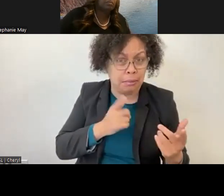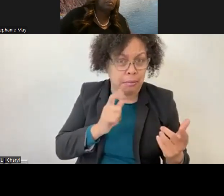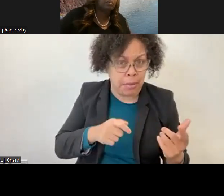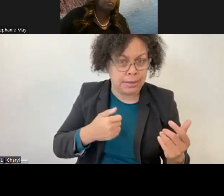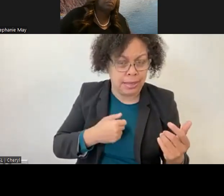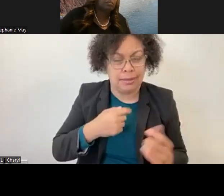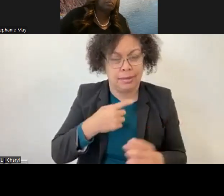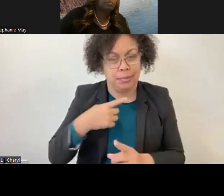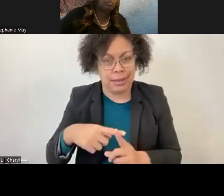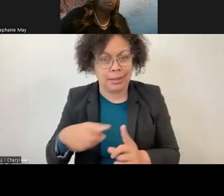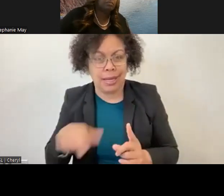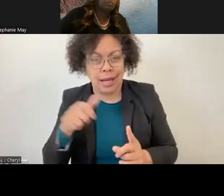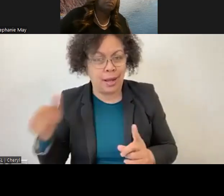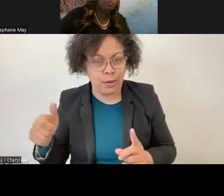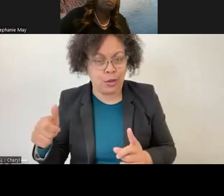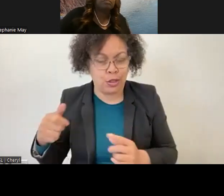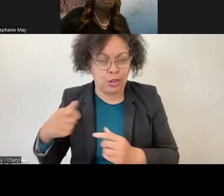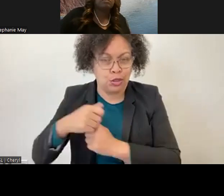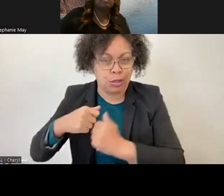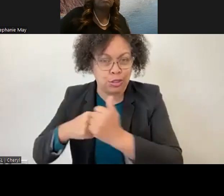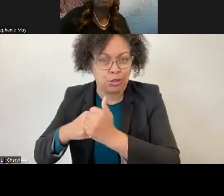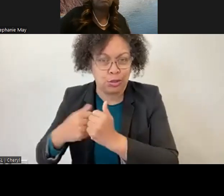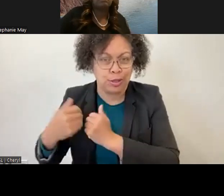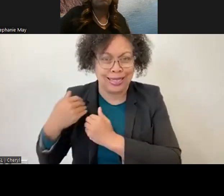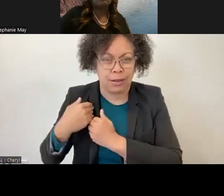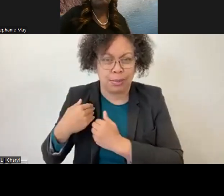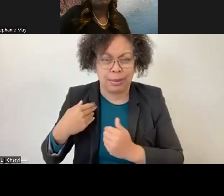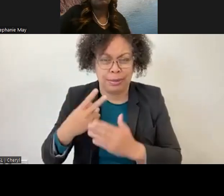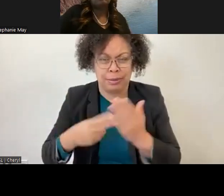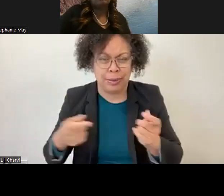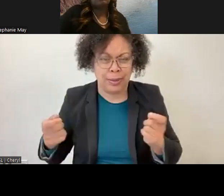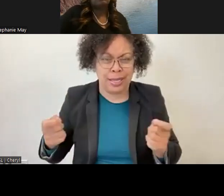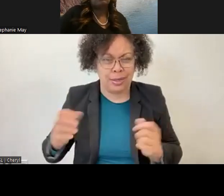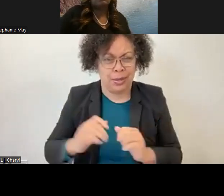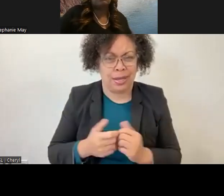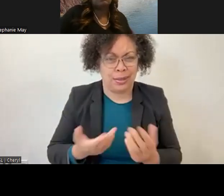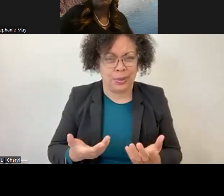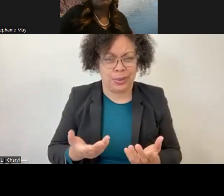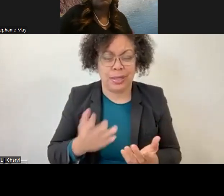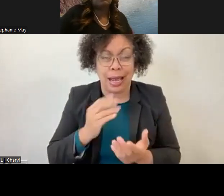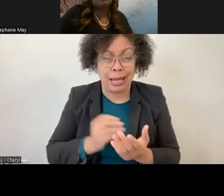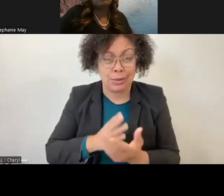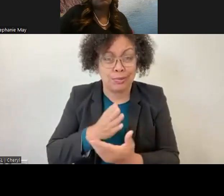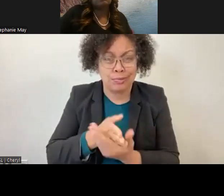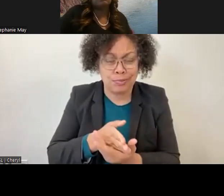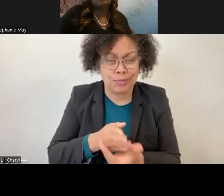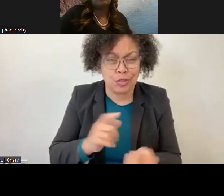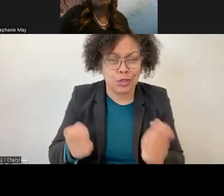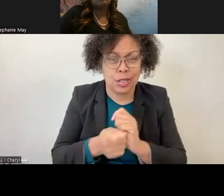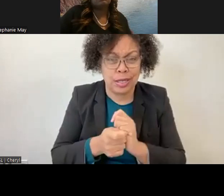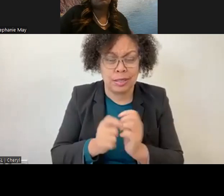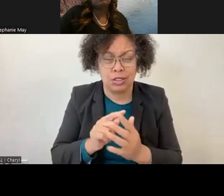that structural accountability as well, and disrupting on these various